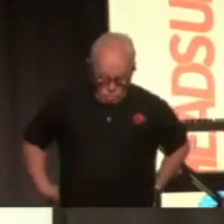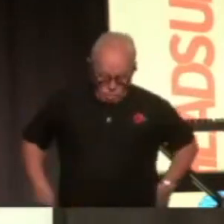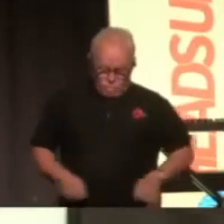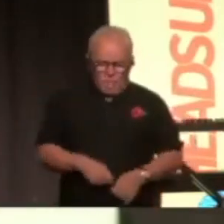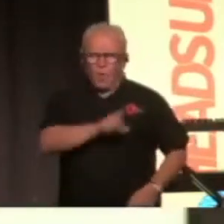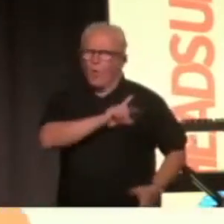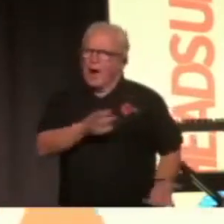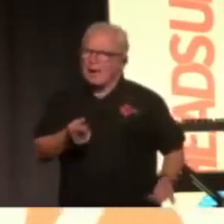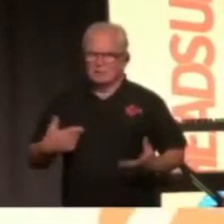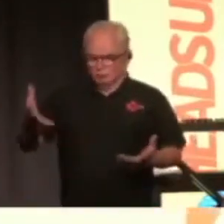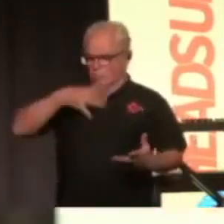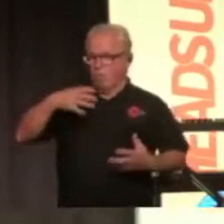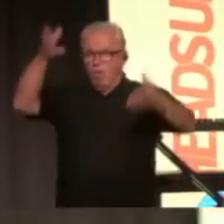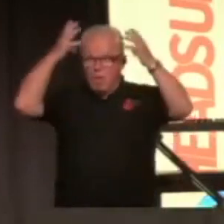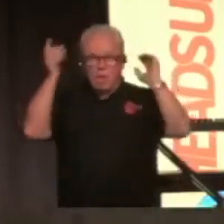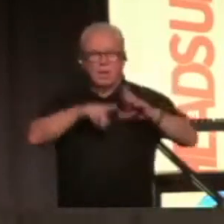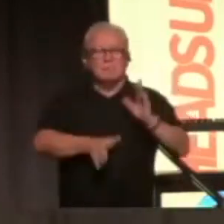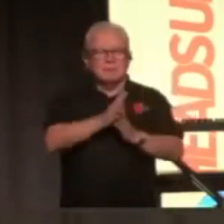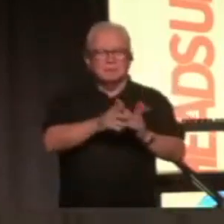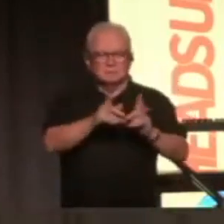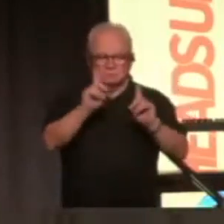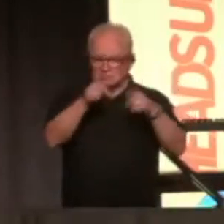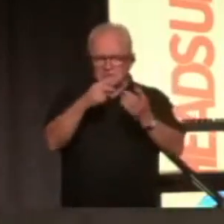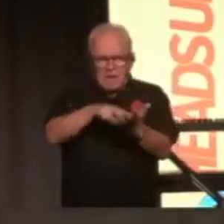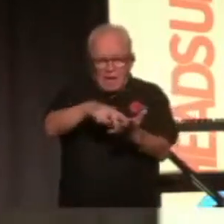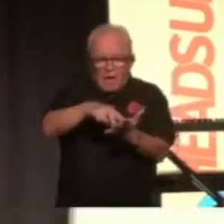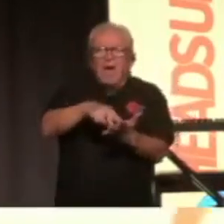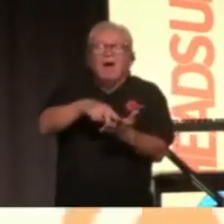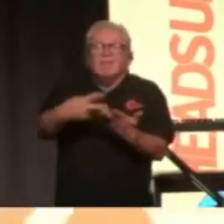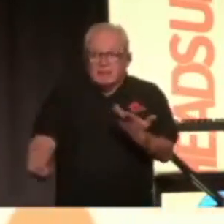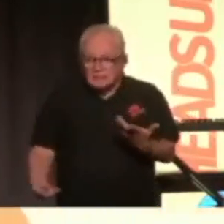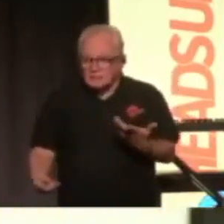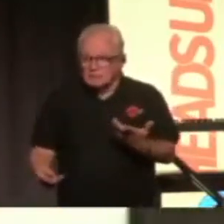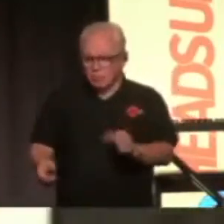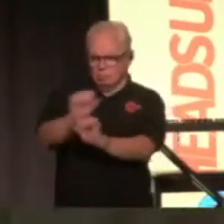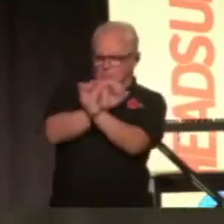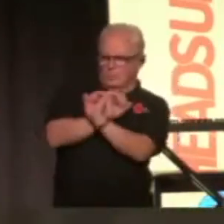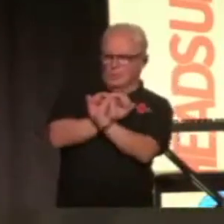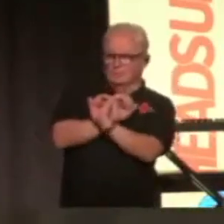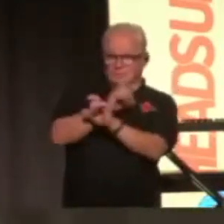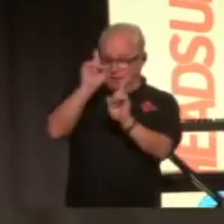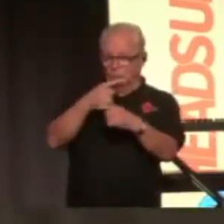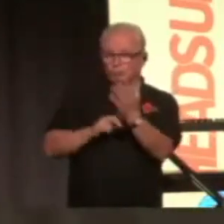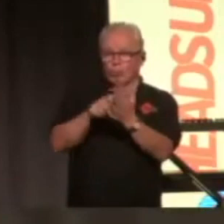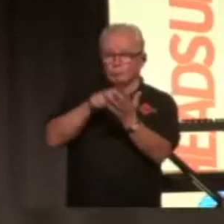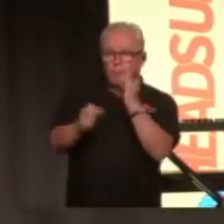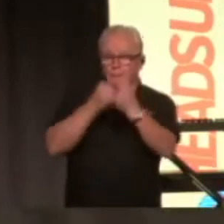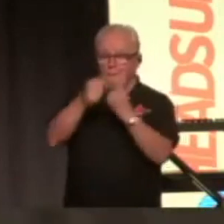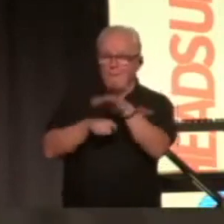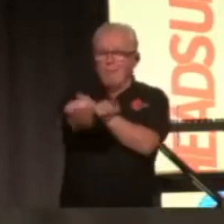up. And your purpose of getting dressed up is that you don't faint. You don't faint, you don't run, but